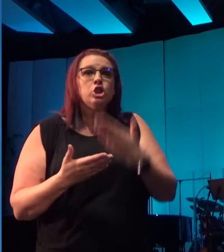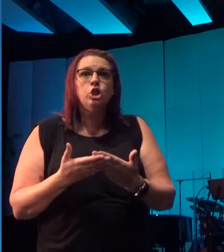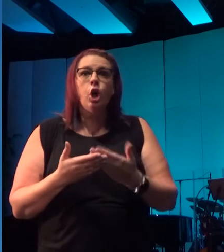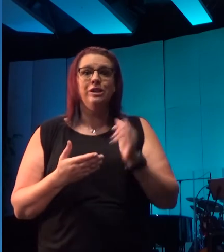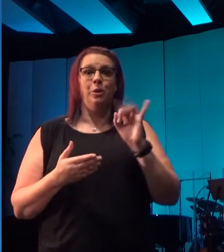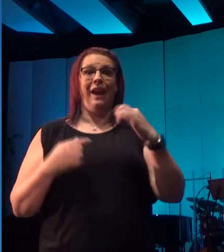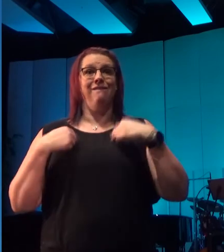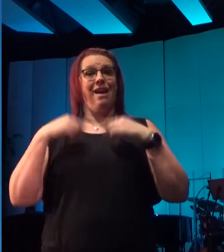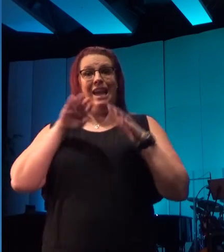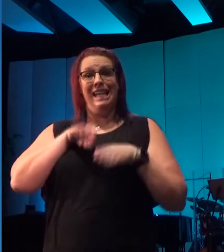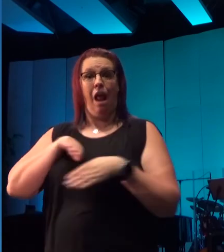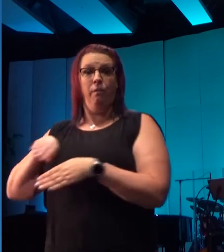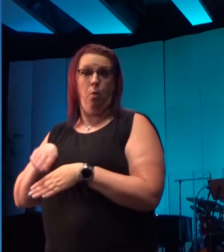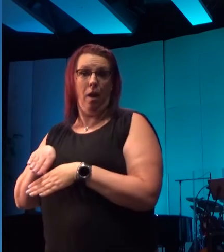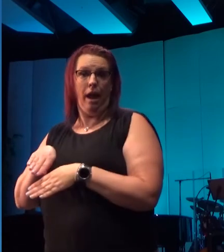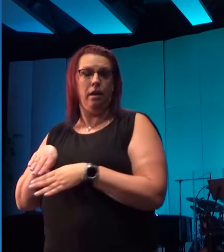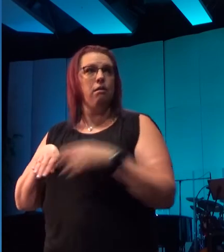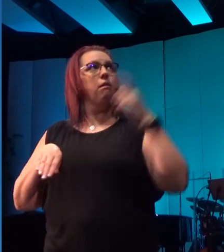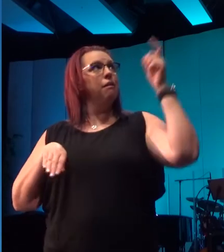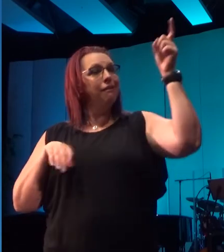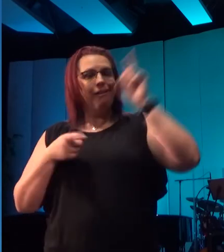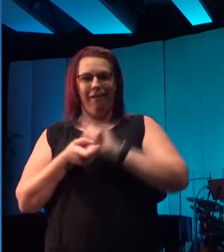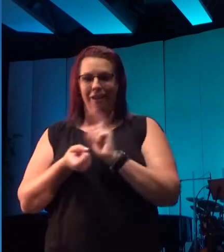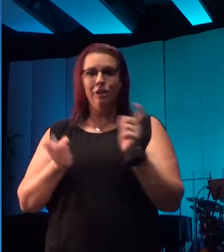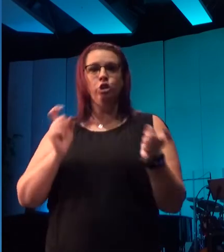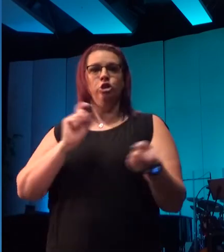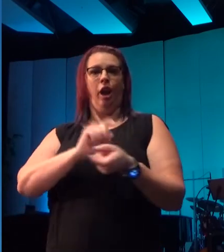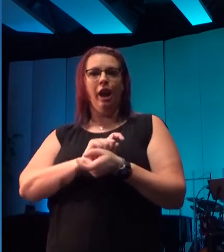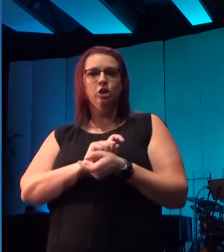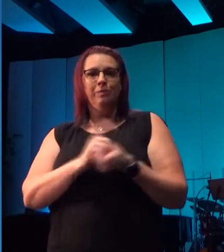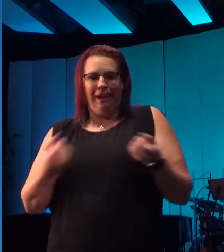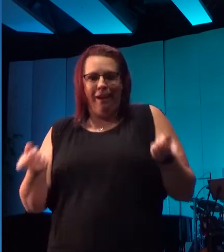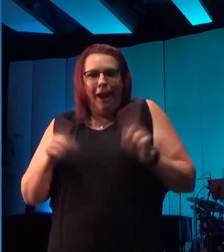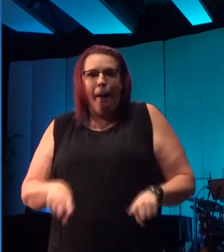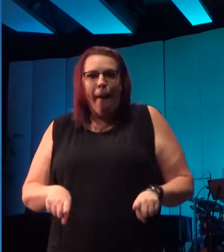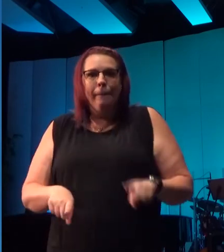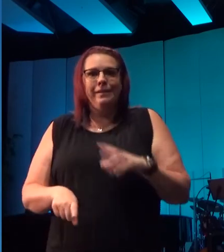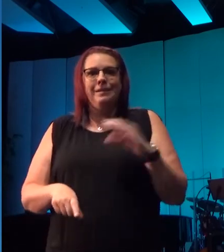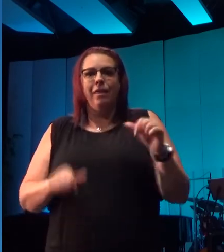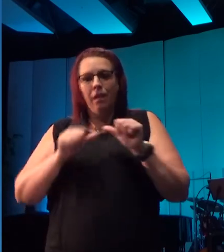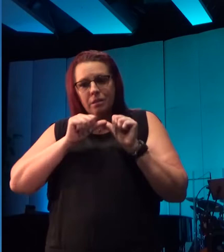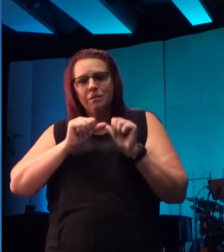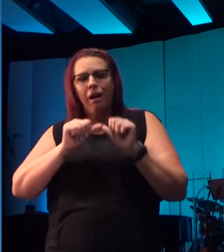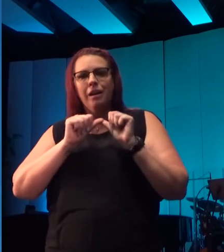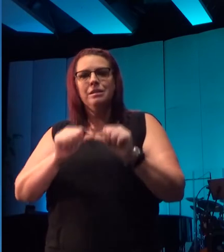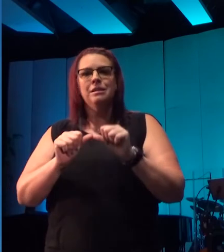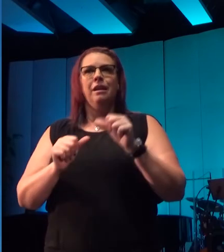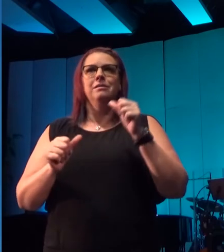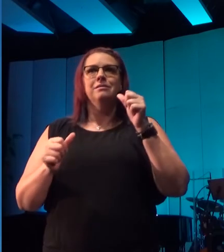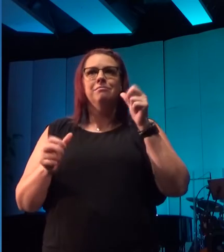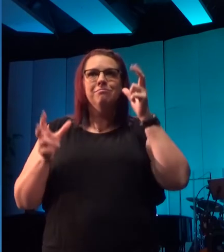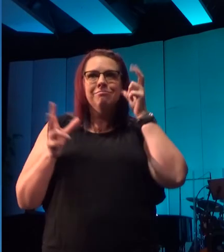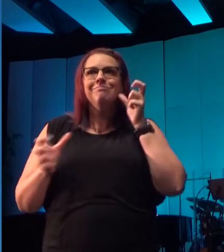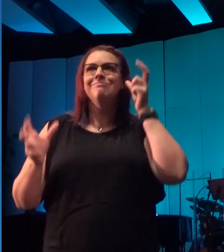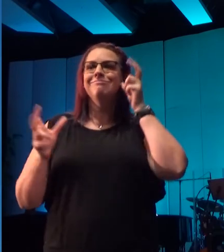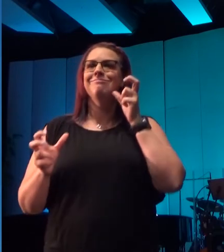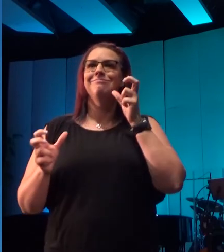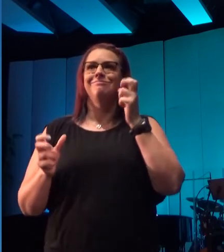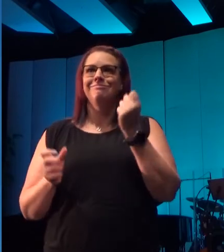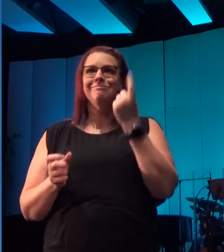way, the transformation occurs. And we just are in this inquisitive, constant listening and accepting